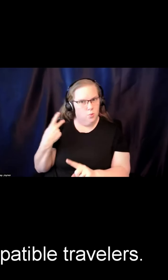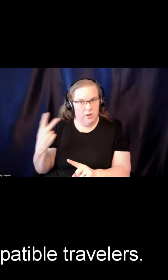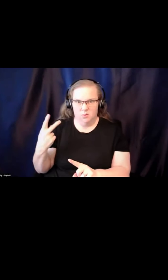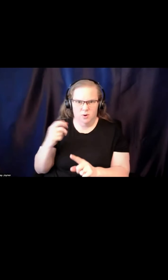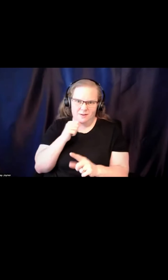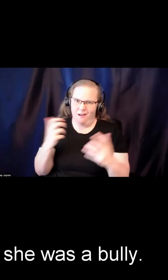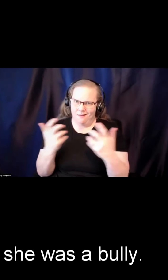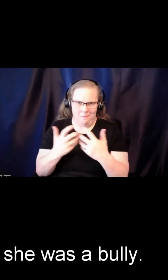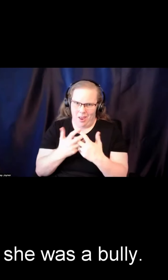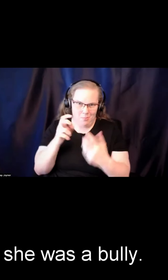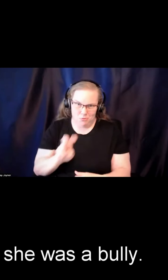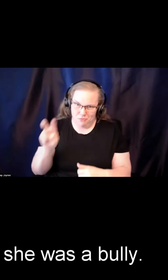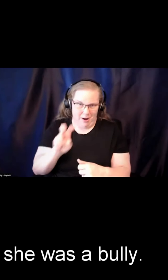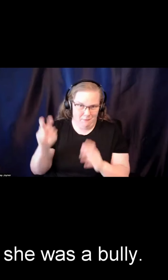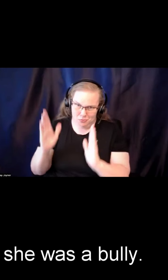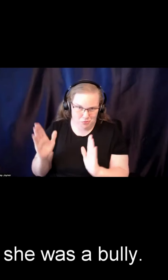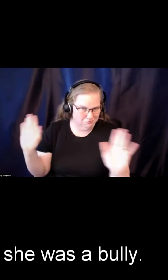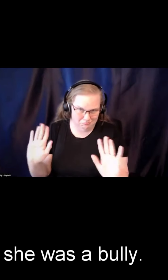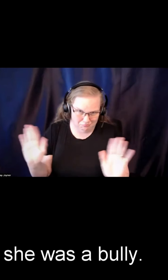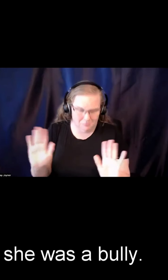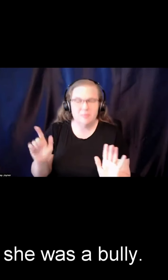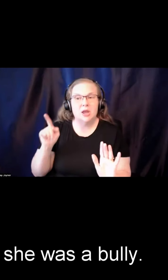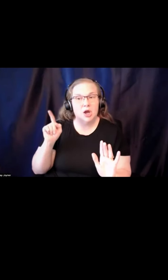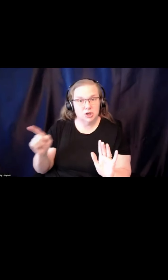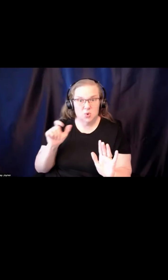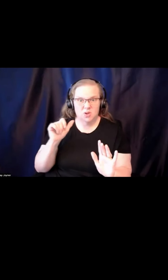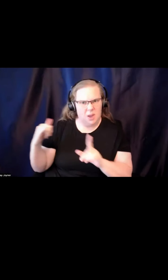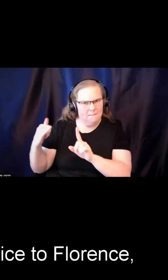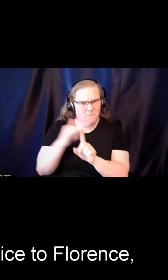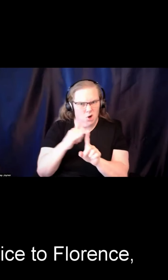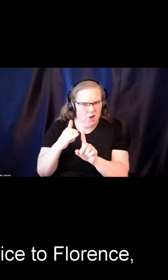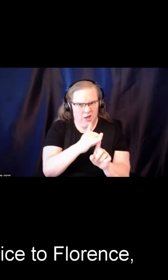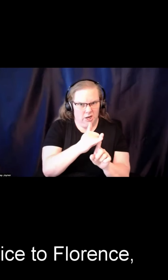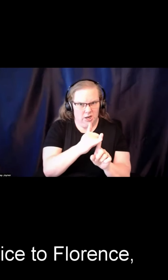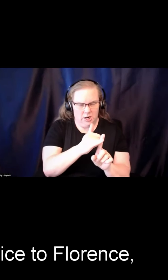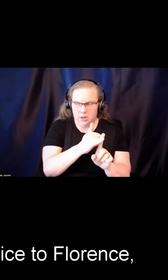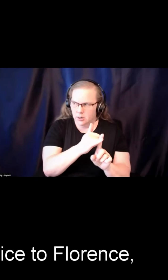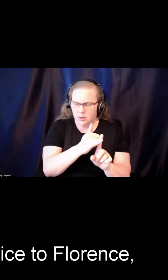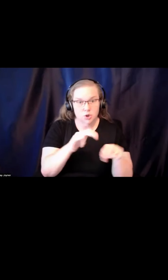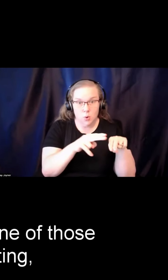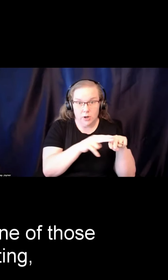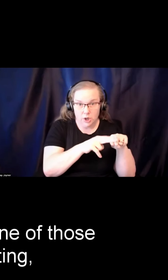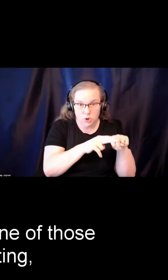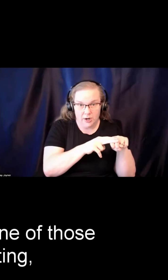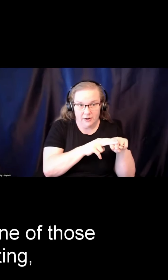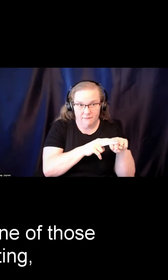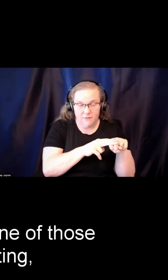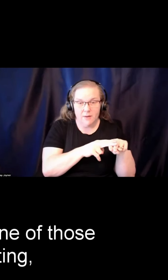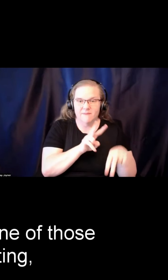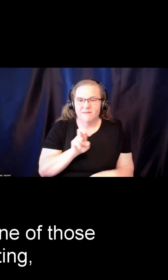compatible travelers. And I discovered that she was a bully. In the train from Venice to Florence, she